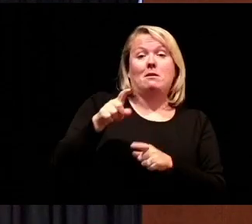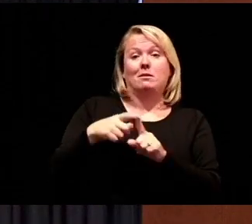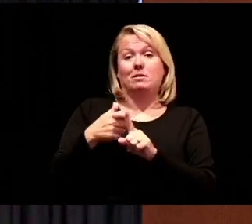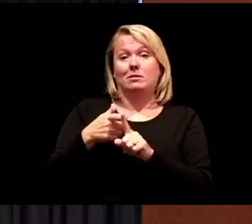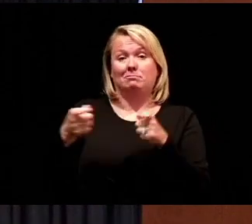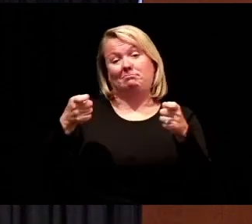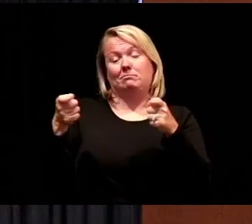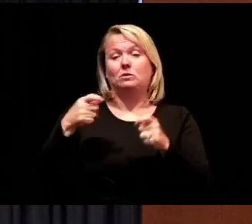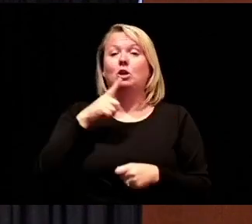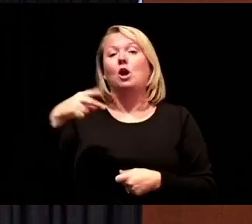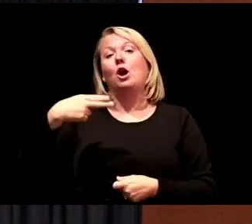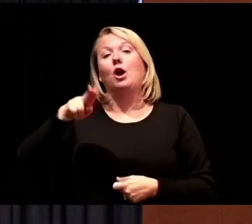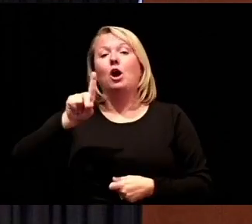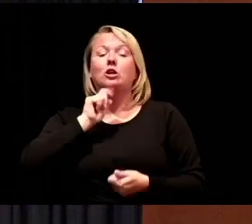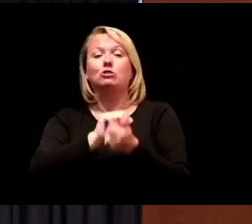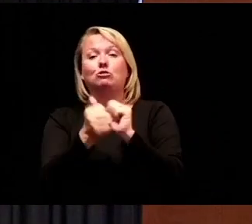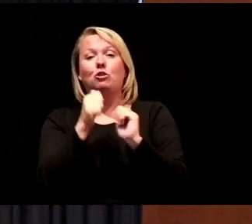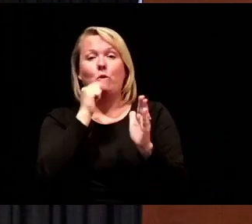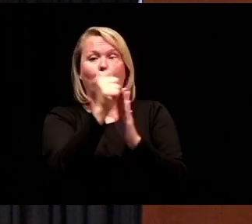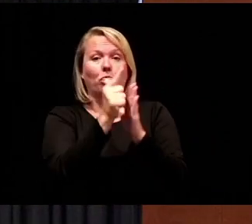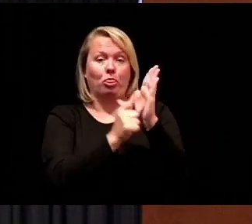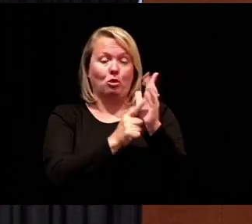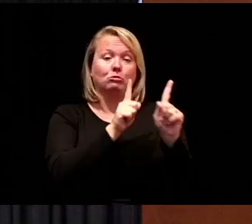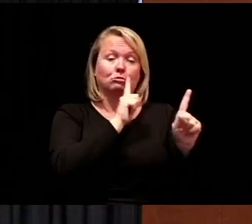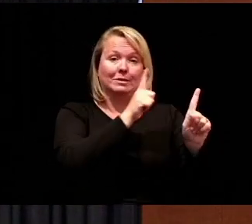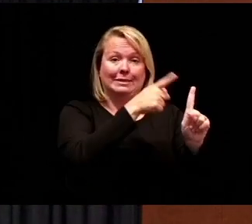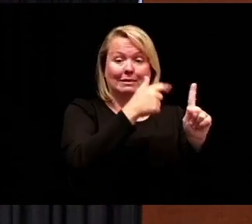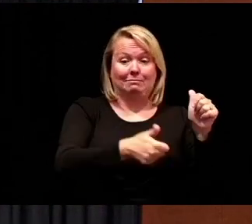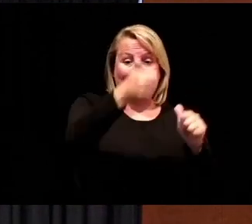any. It's not a big enough sample.